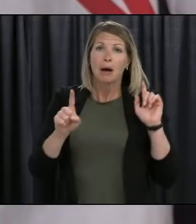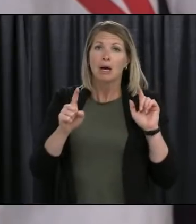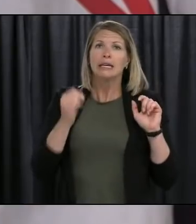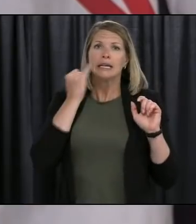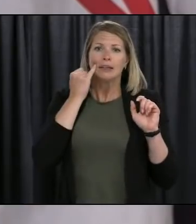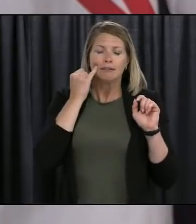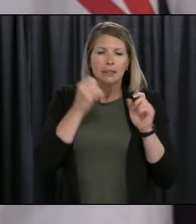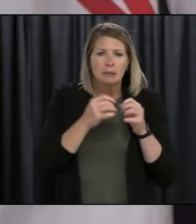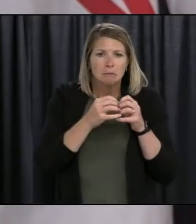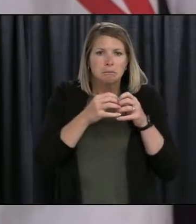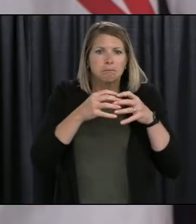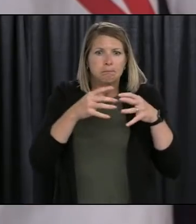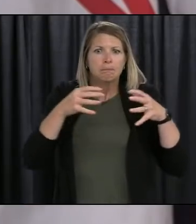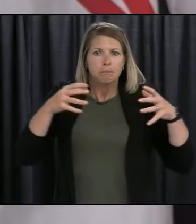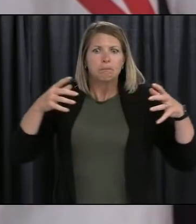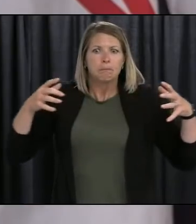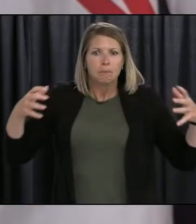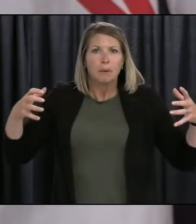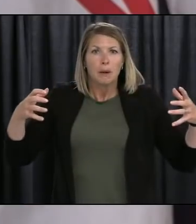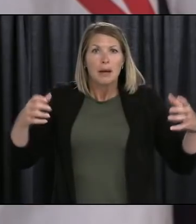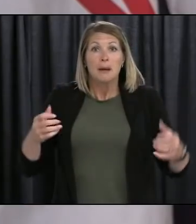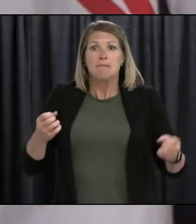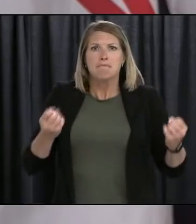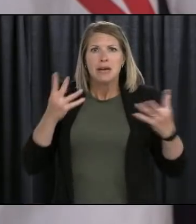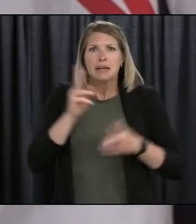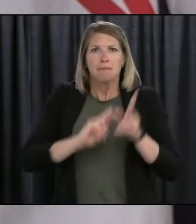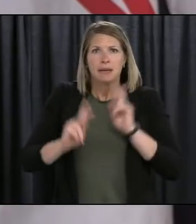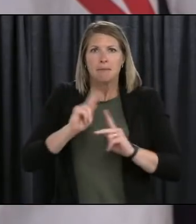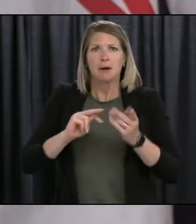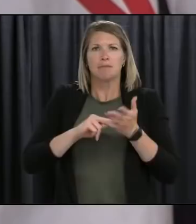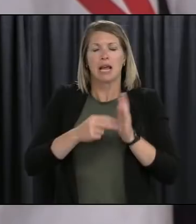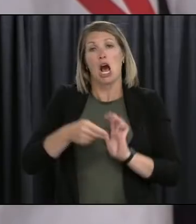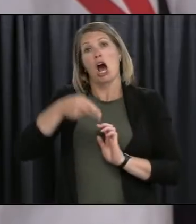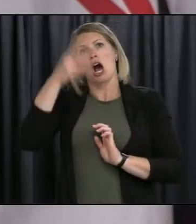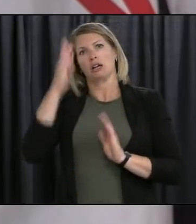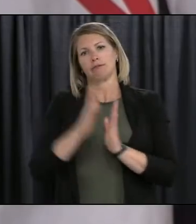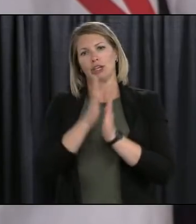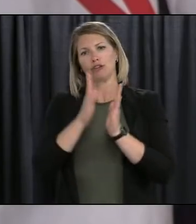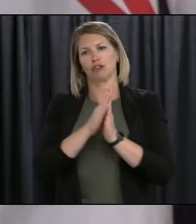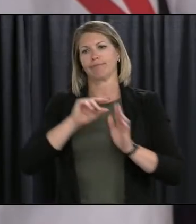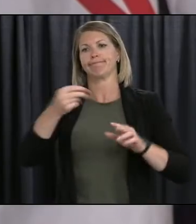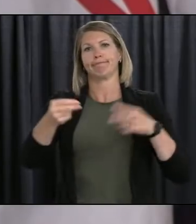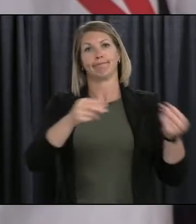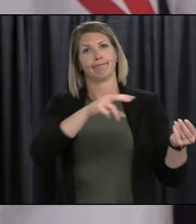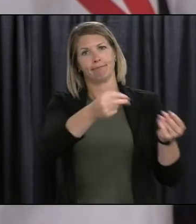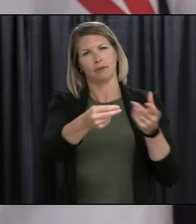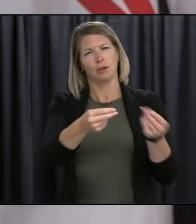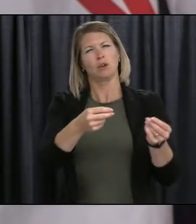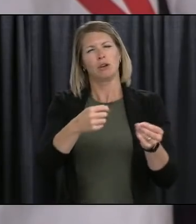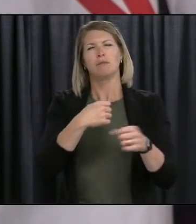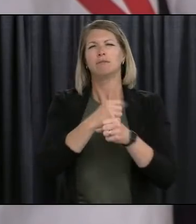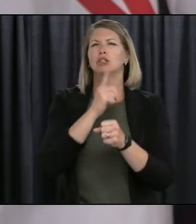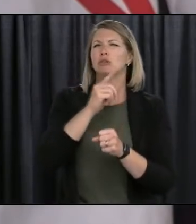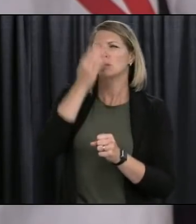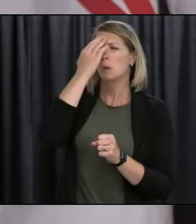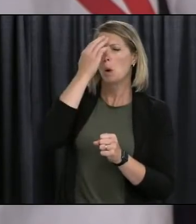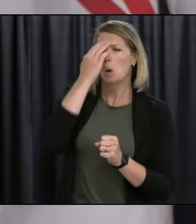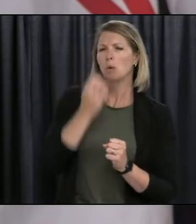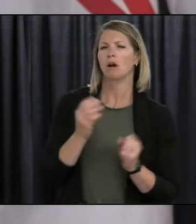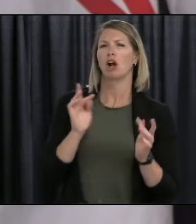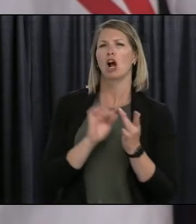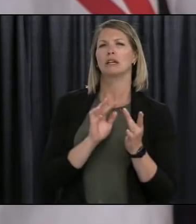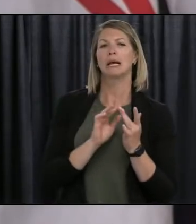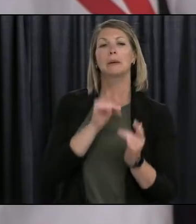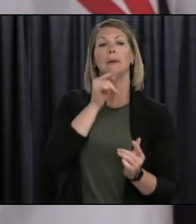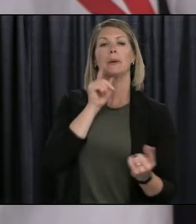COVID-19, and to avoid or limit the amount of time spent in high-risk settings, including spaces with poor ventilation